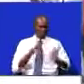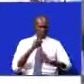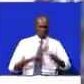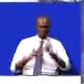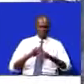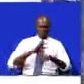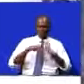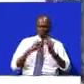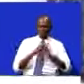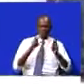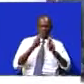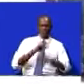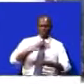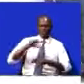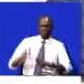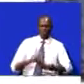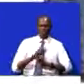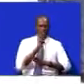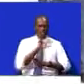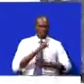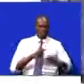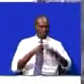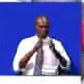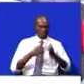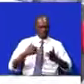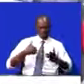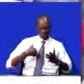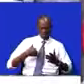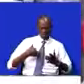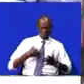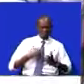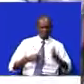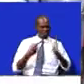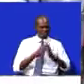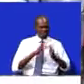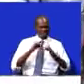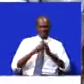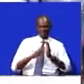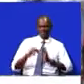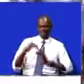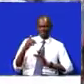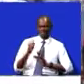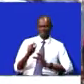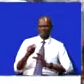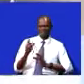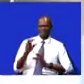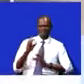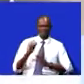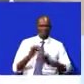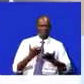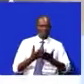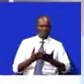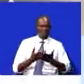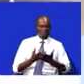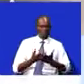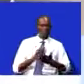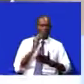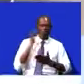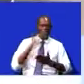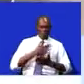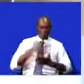the whole of Kisumu County, to nachake Nyando, Dalawa. So the second constituency mane wachako naseteme